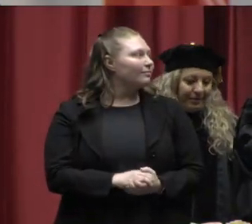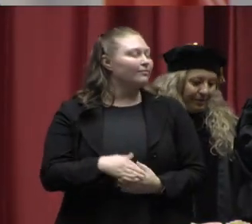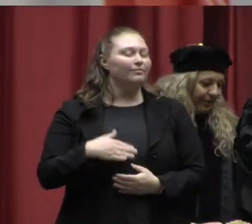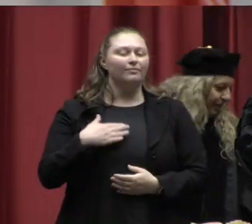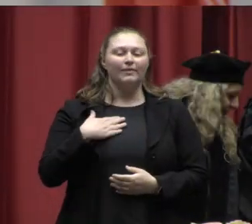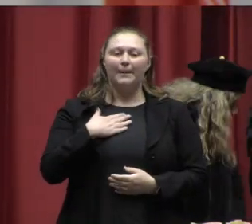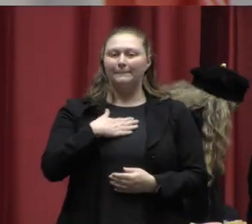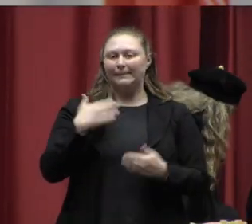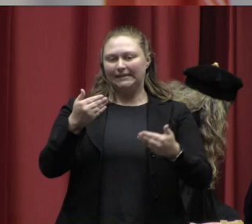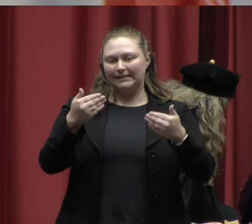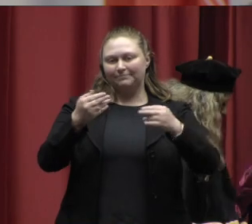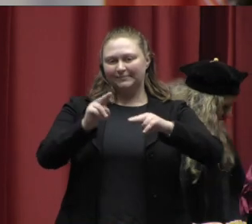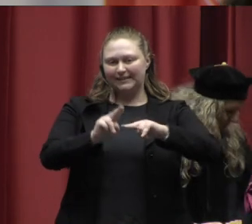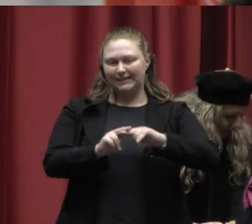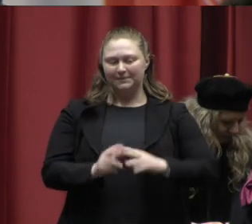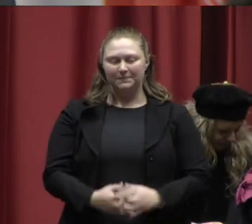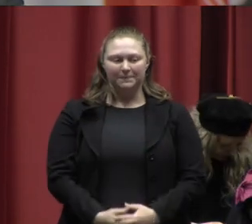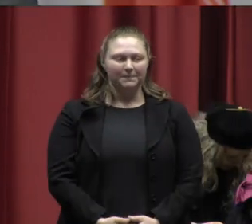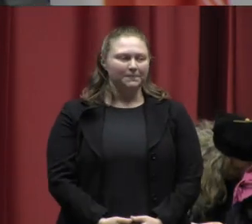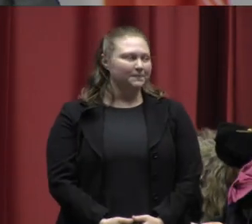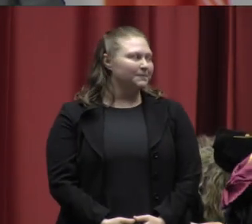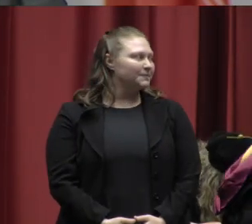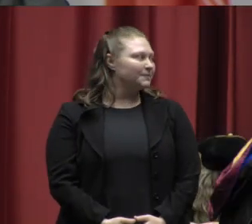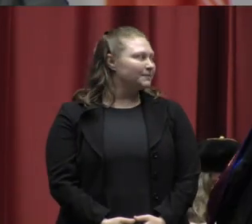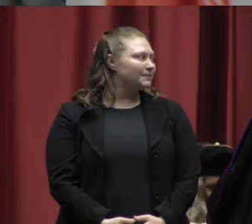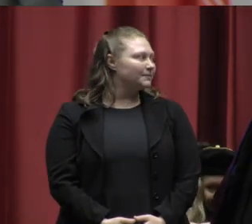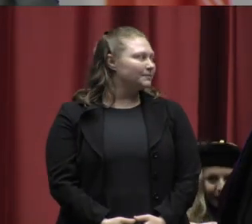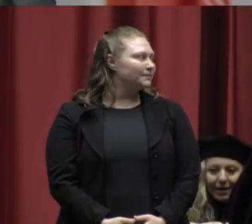Please be seated.